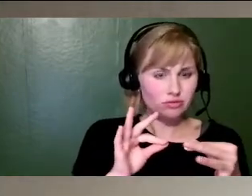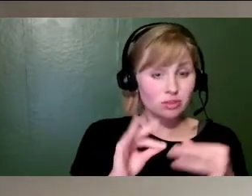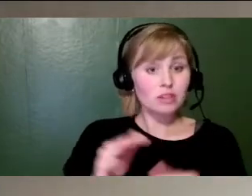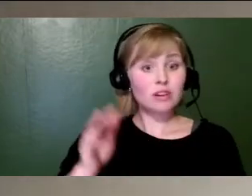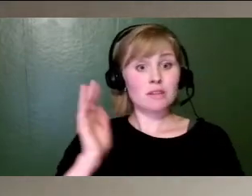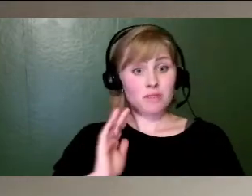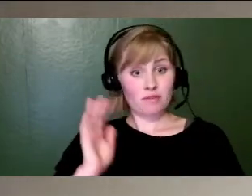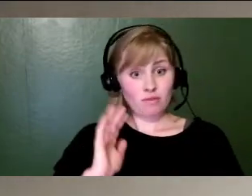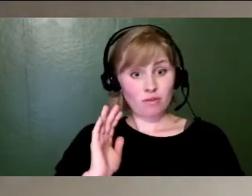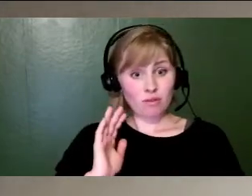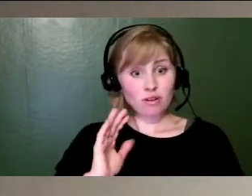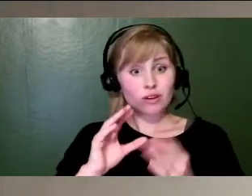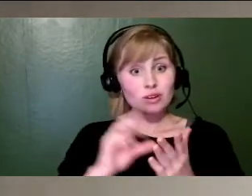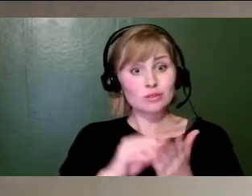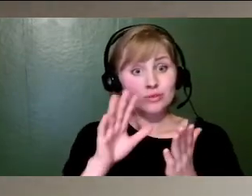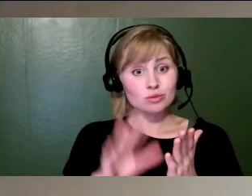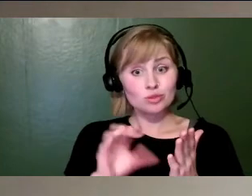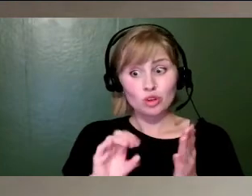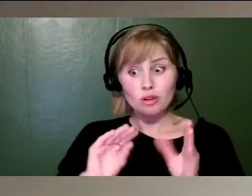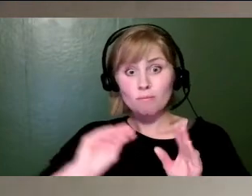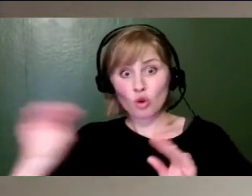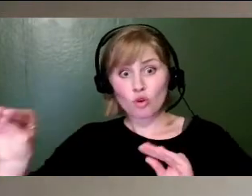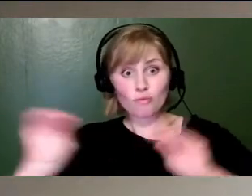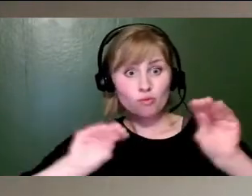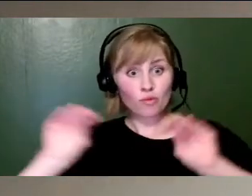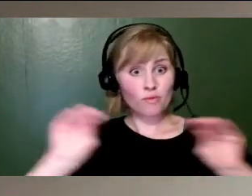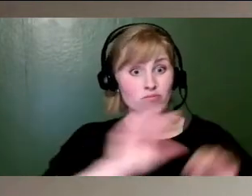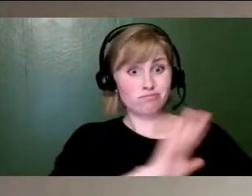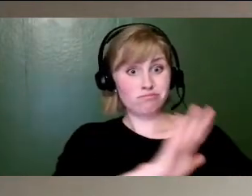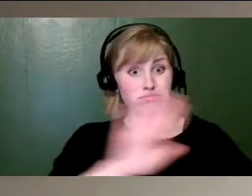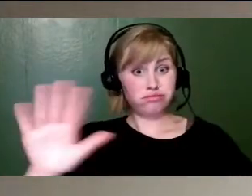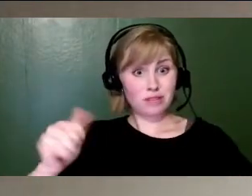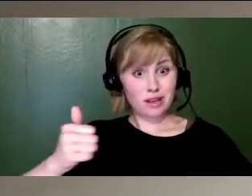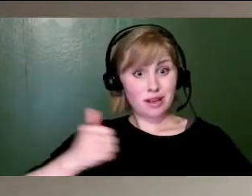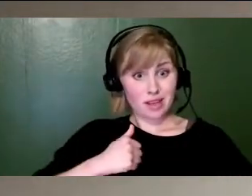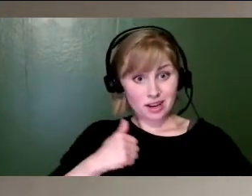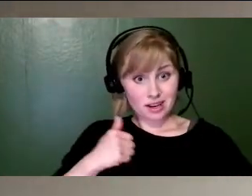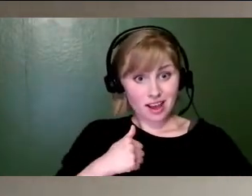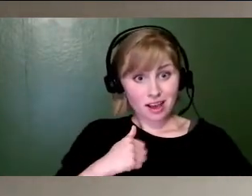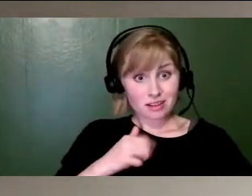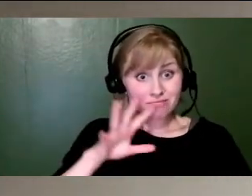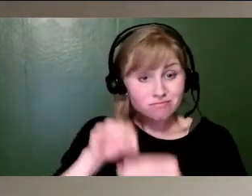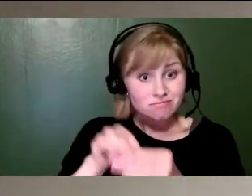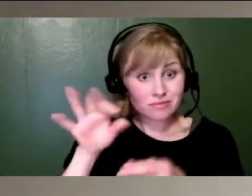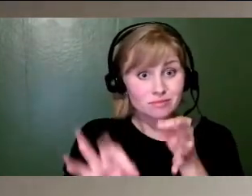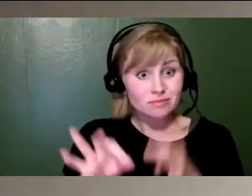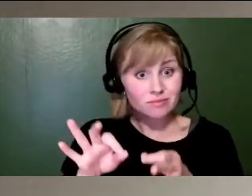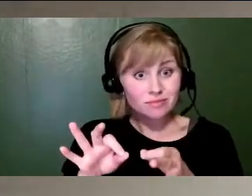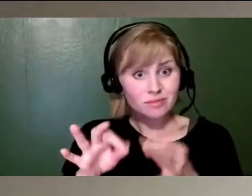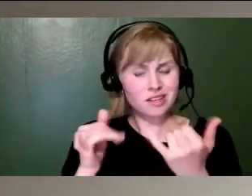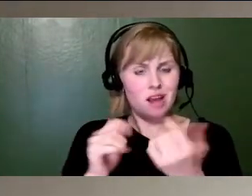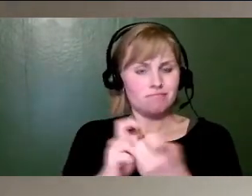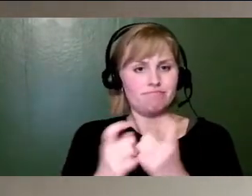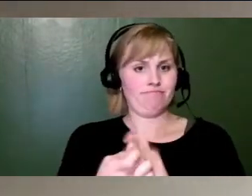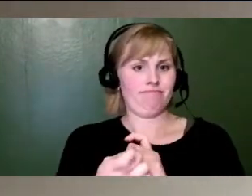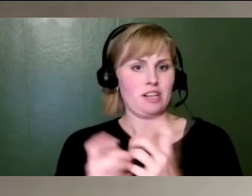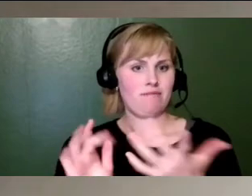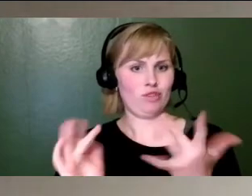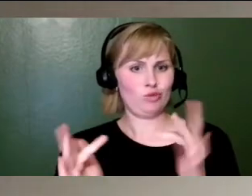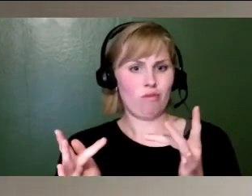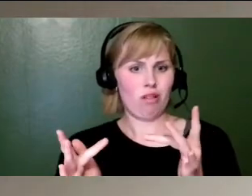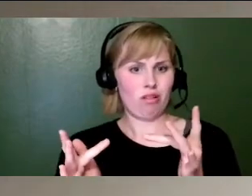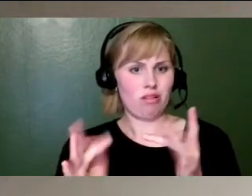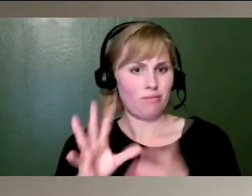courts across Canada are now facing the reality of presenting virtually for the first time. For example,